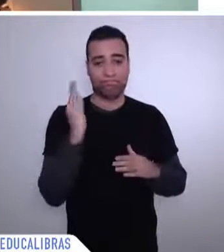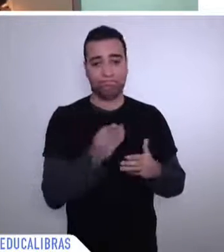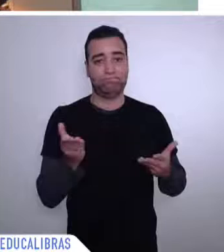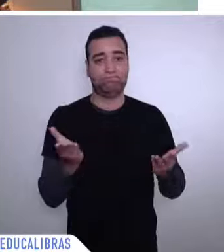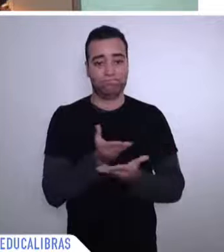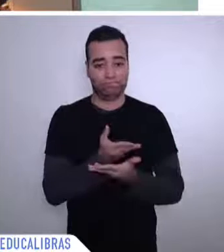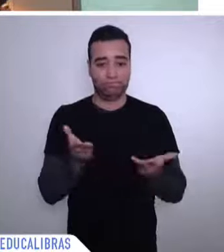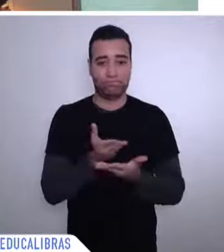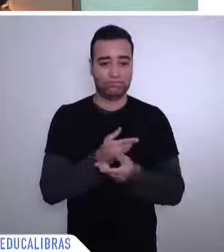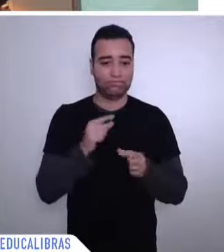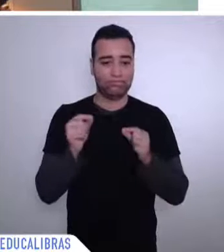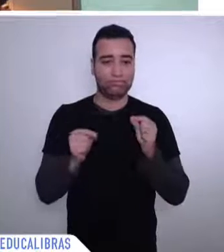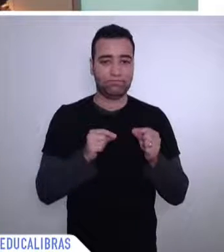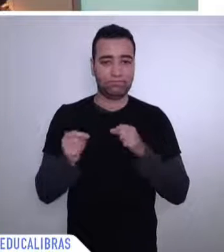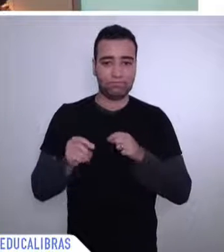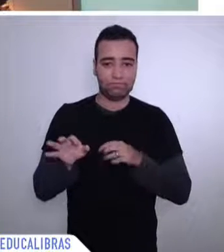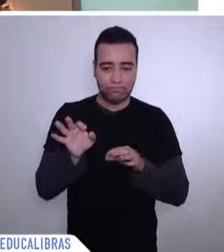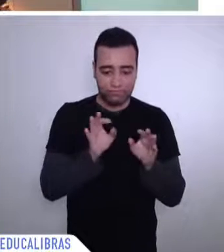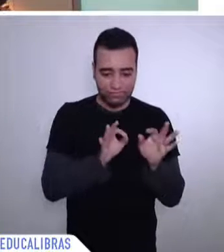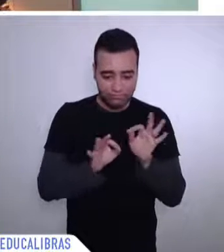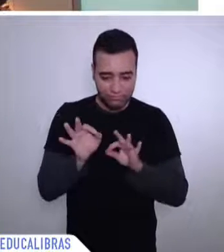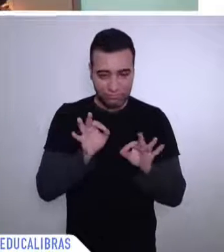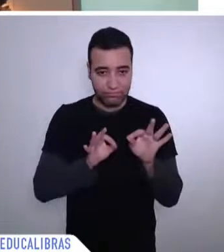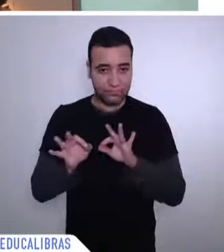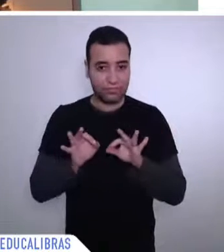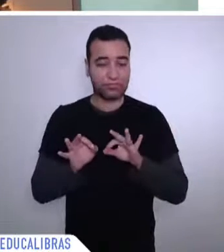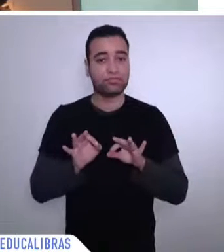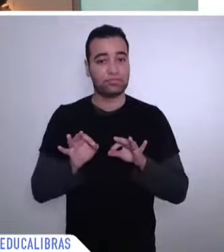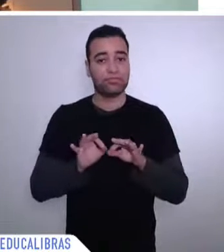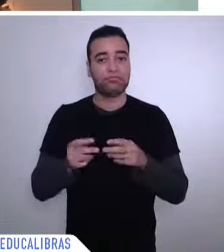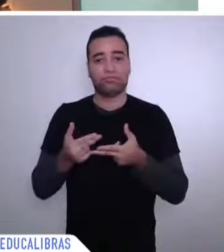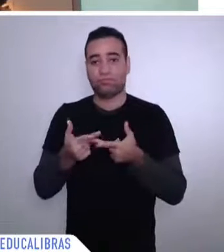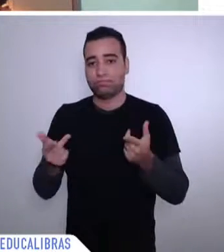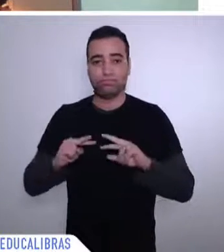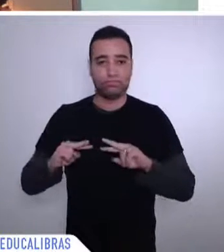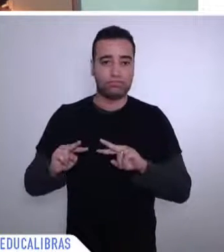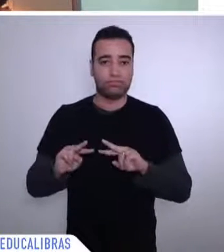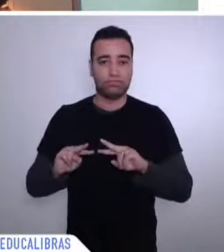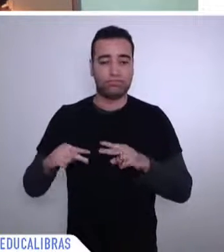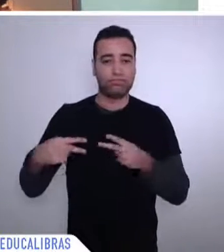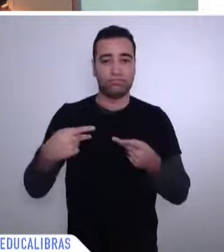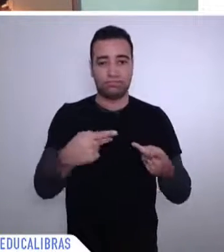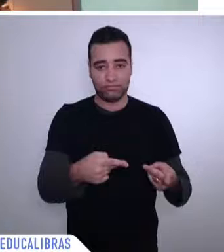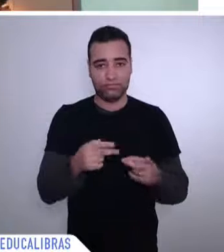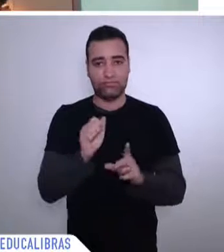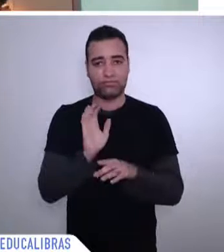This is going to impact the gender relationship, and this reorganization,